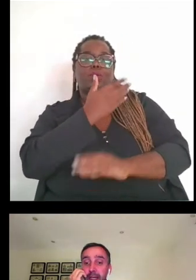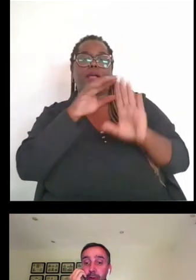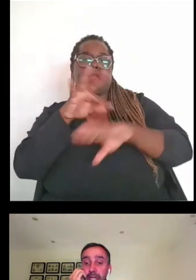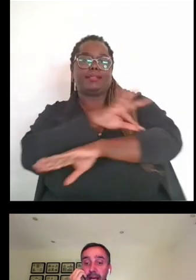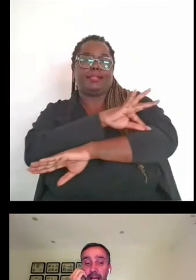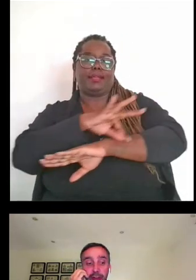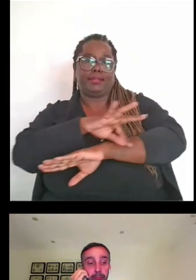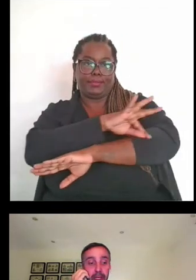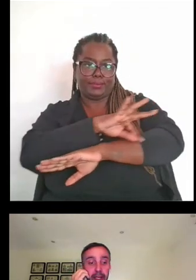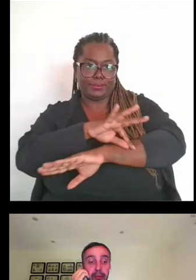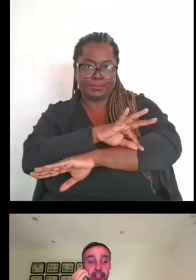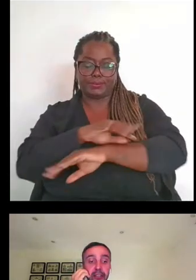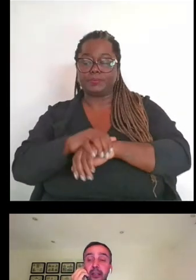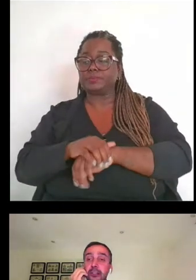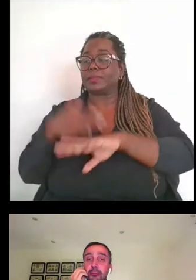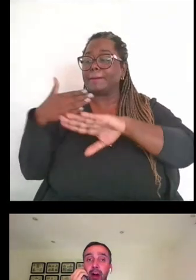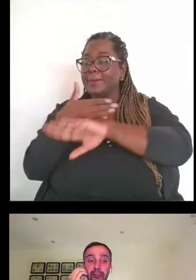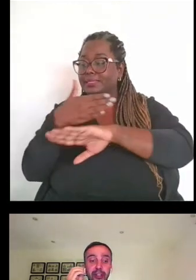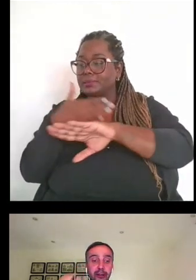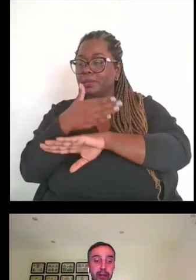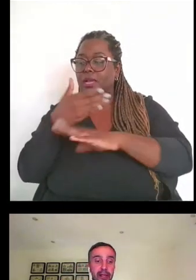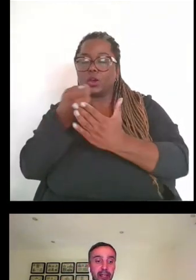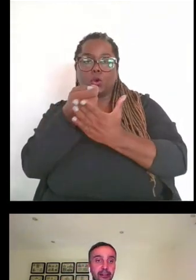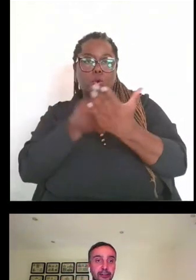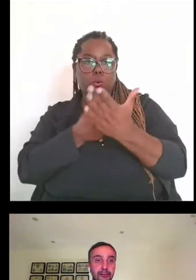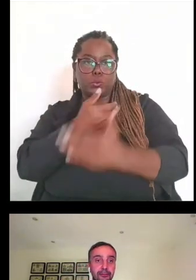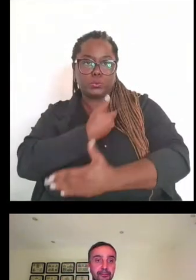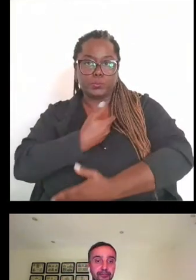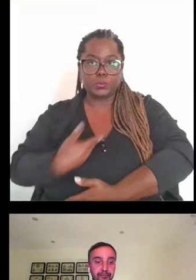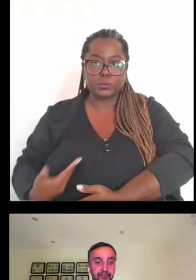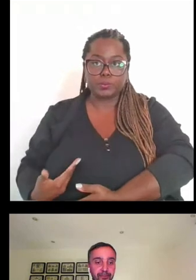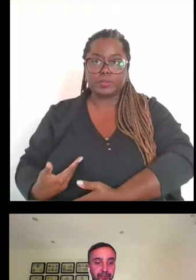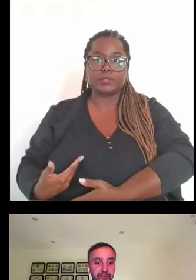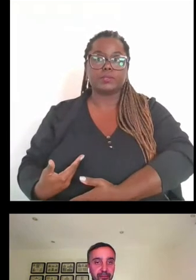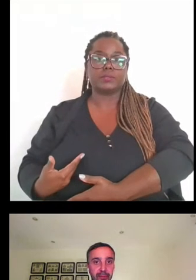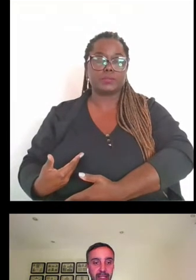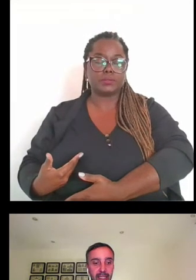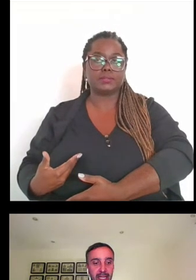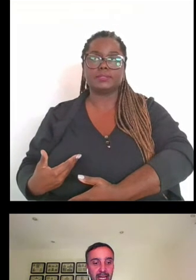his career had to be limited to private buildings